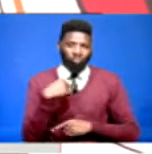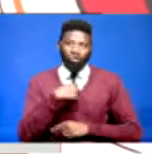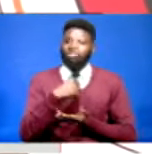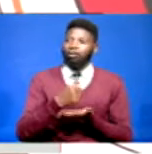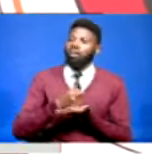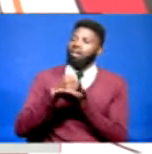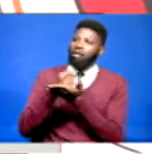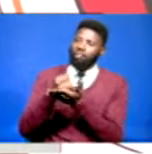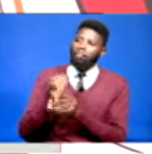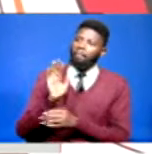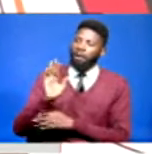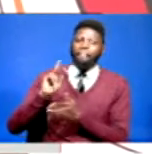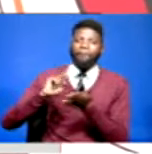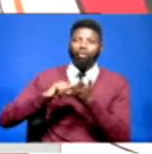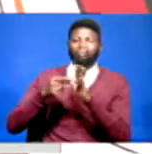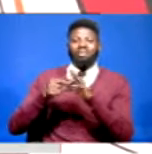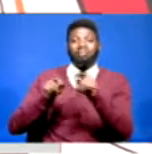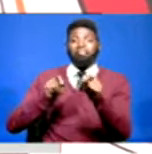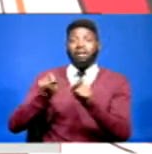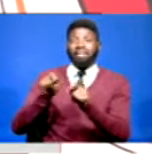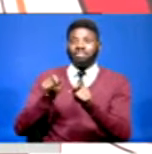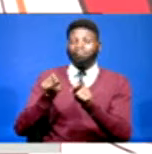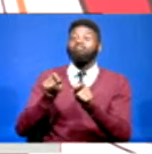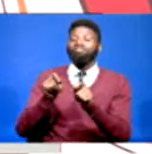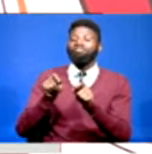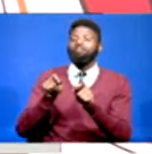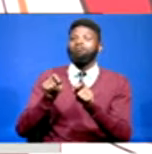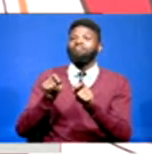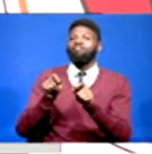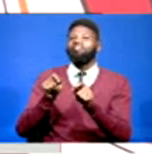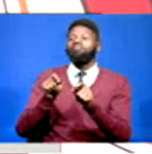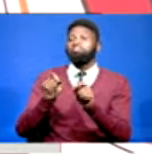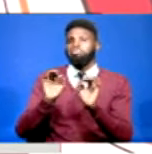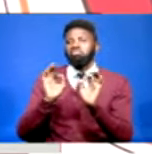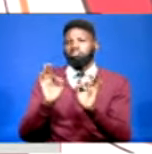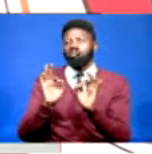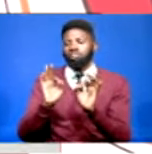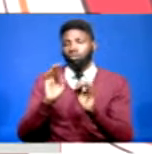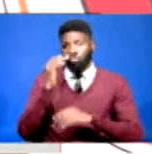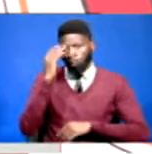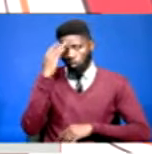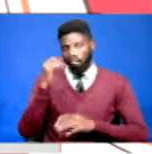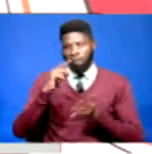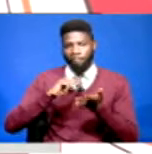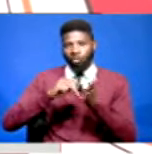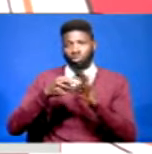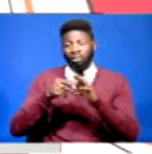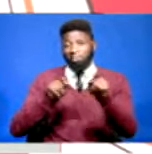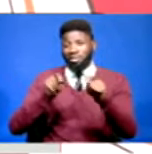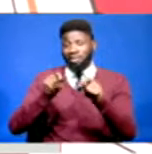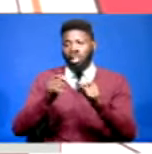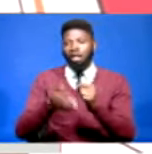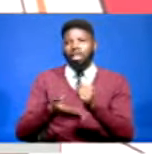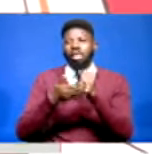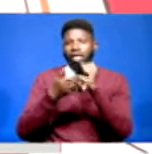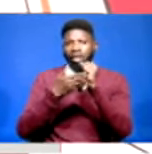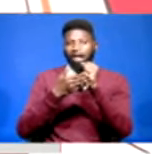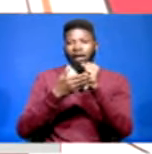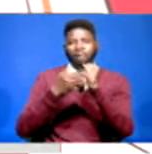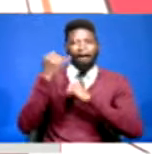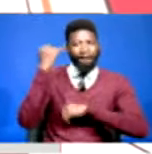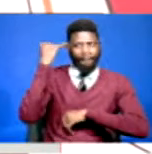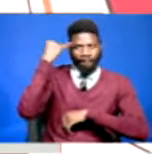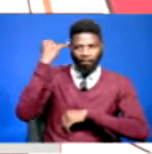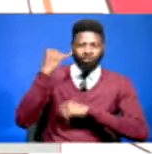the project management element, because project management helps to make dreams a reality. And that is what we are doing. We